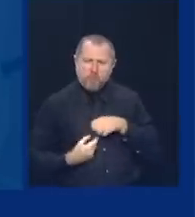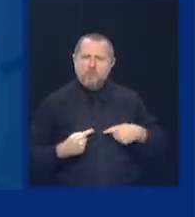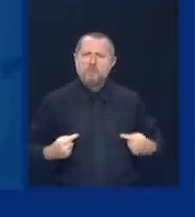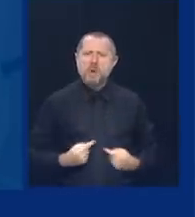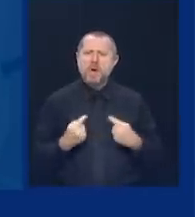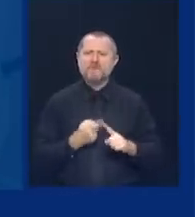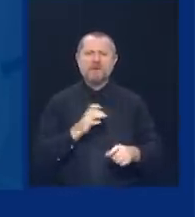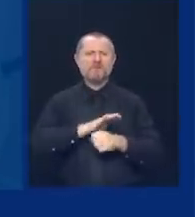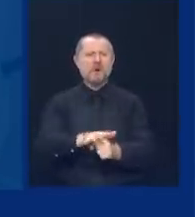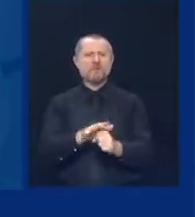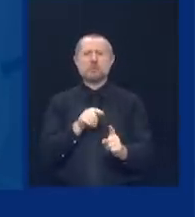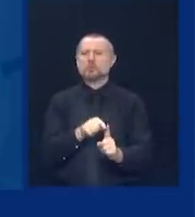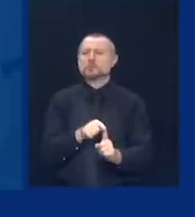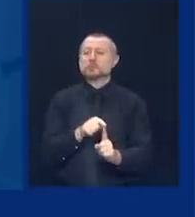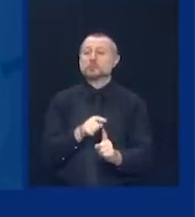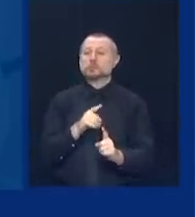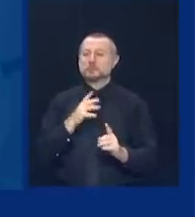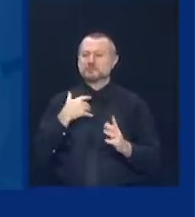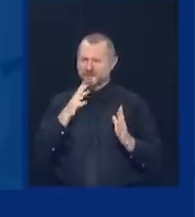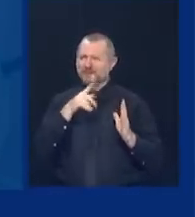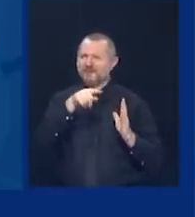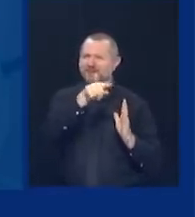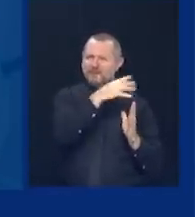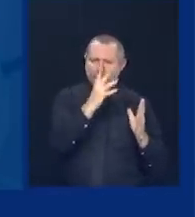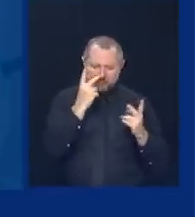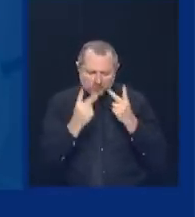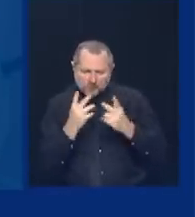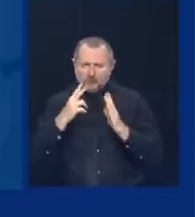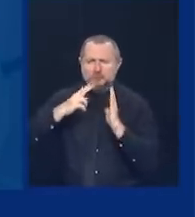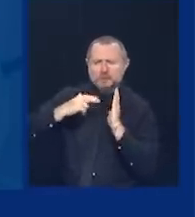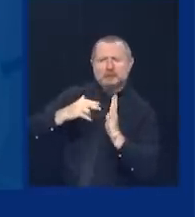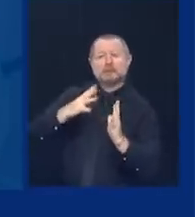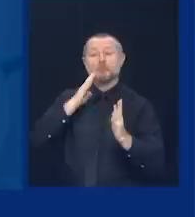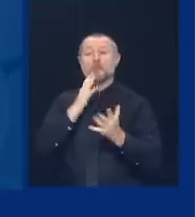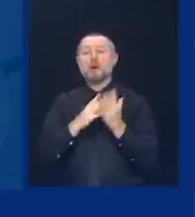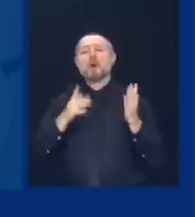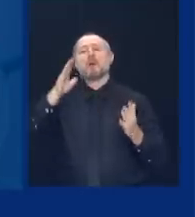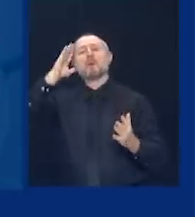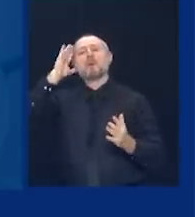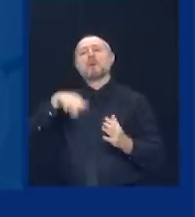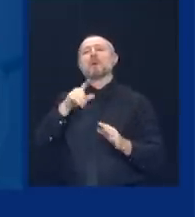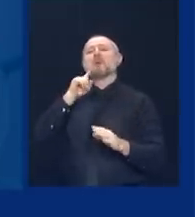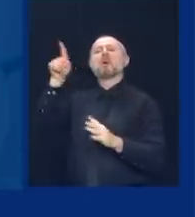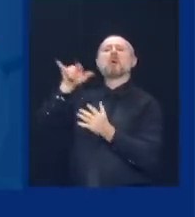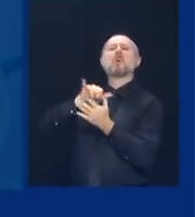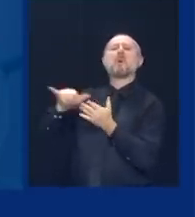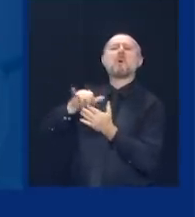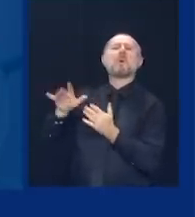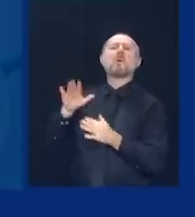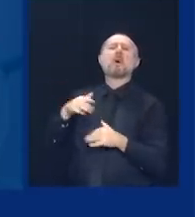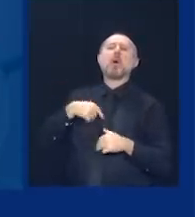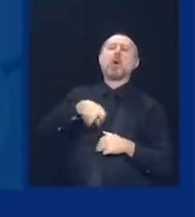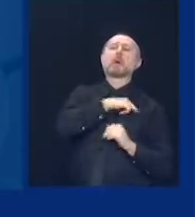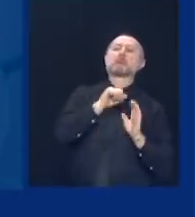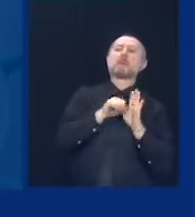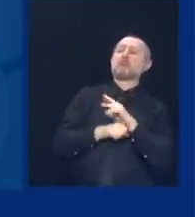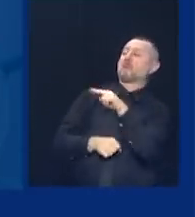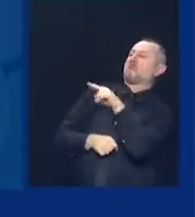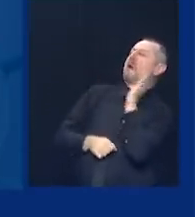happening somewhere else. It hasn't been happening here. And people